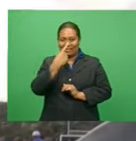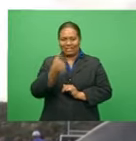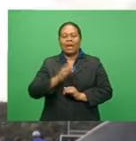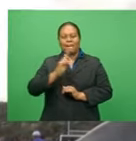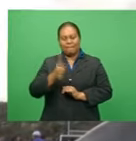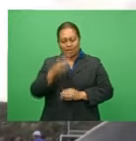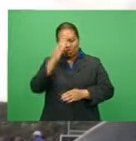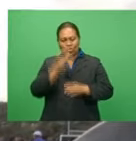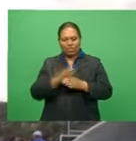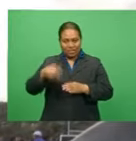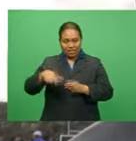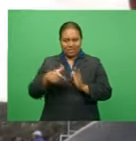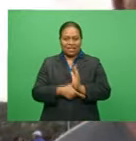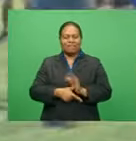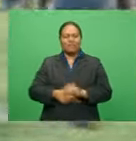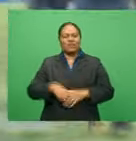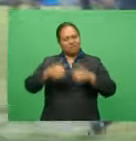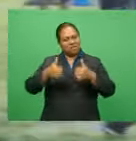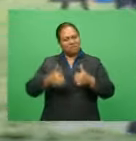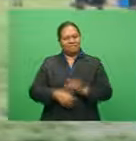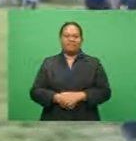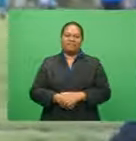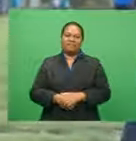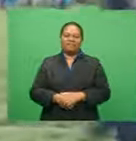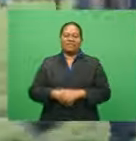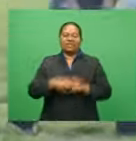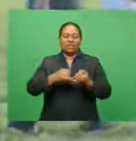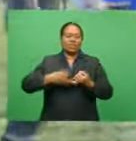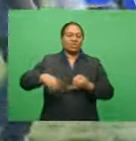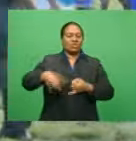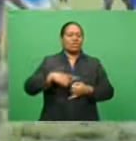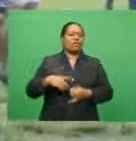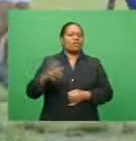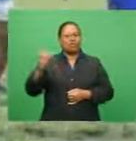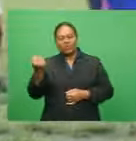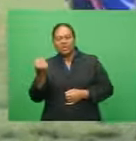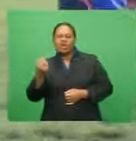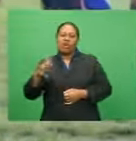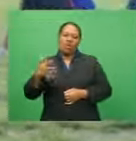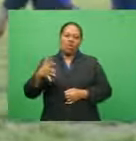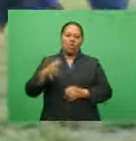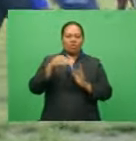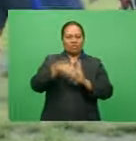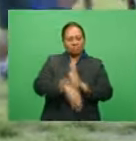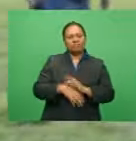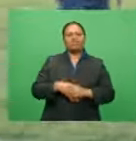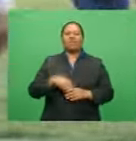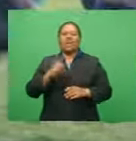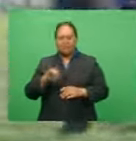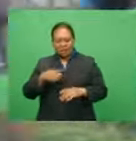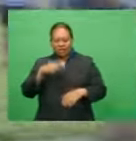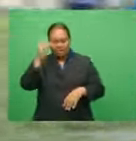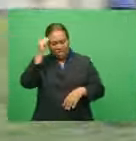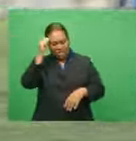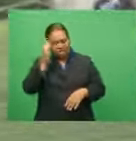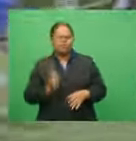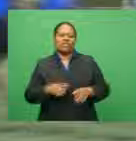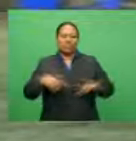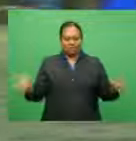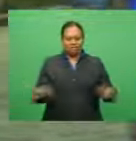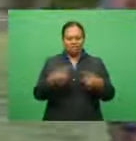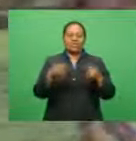around it'll be a good one. Whether Suva defends or loses the Skipper Cup will be known on Saturday when they take on Naitasiri in the